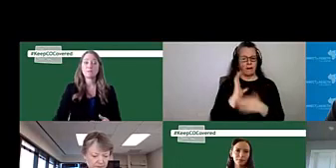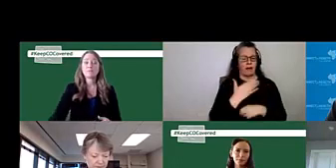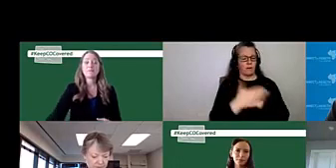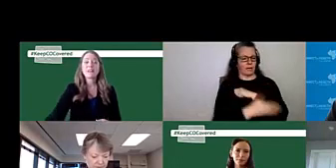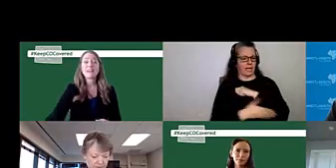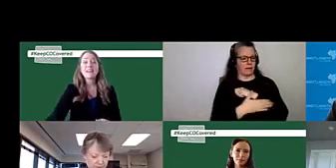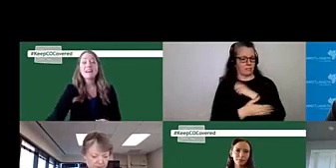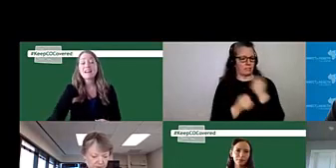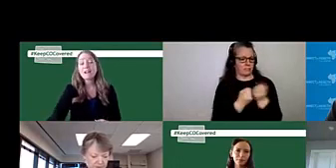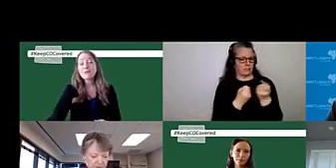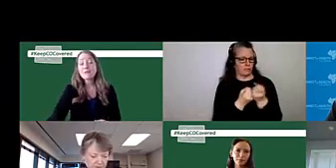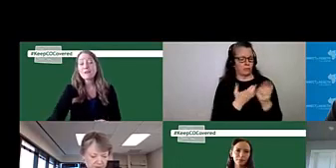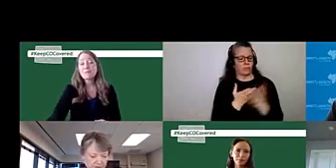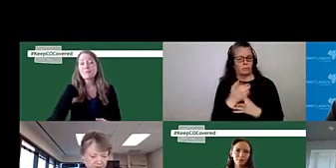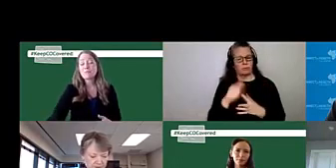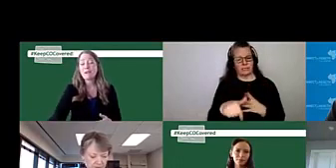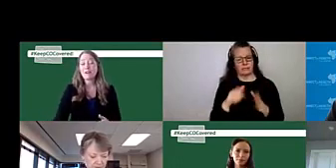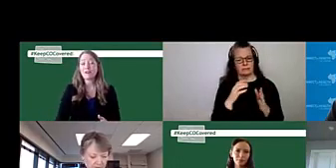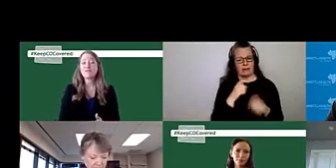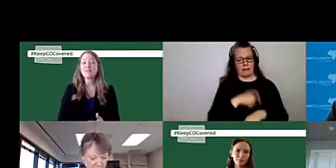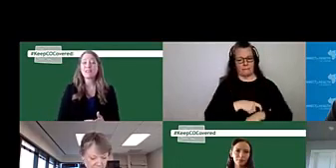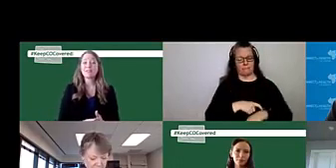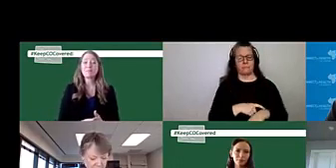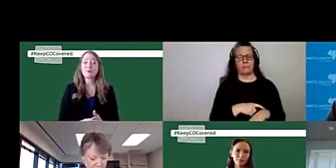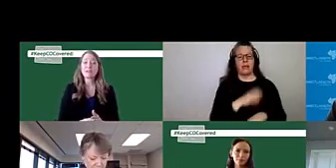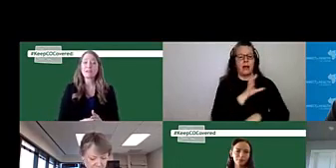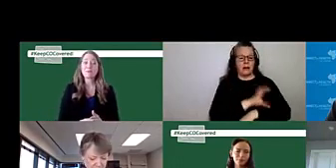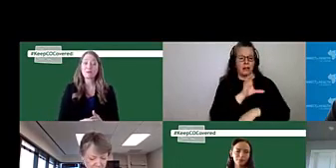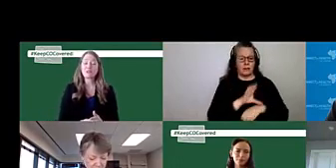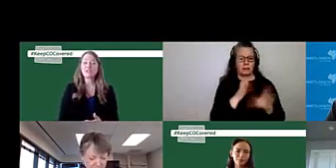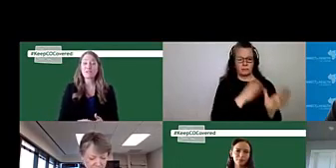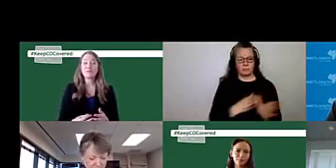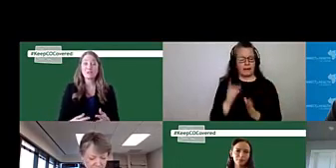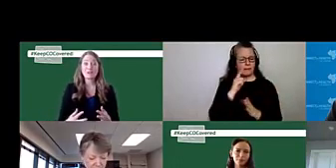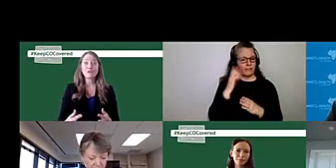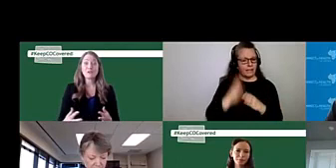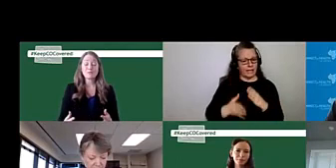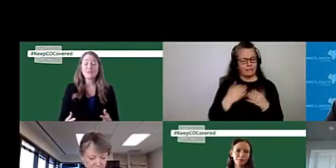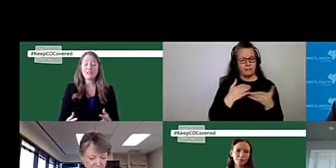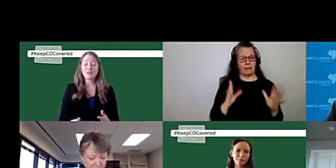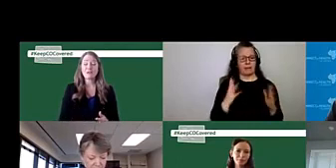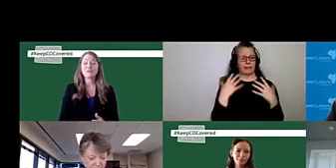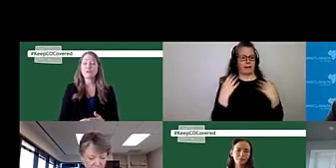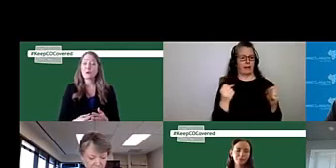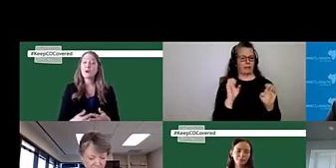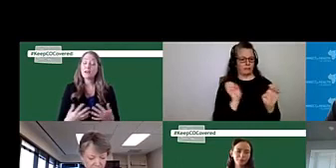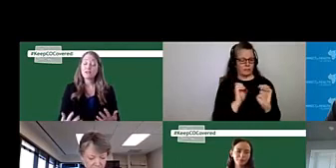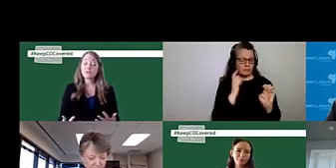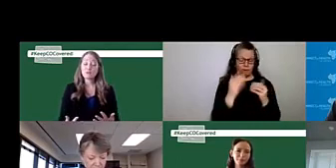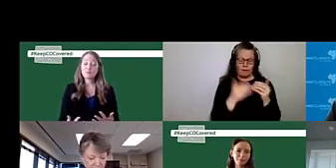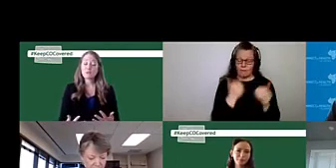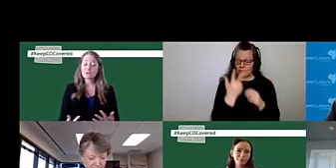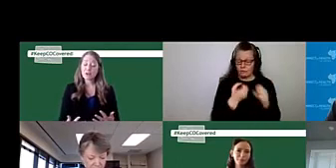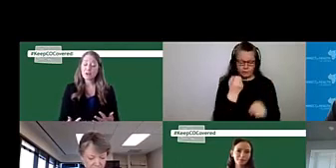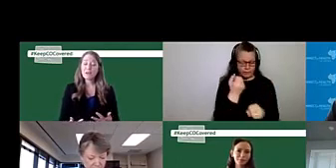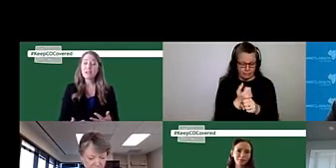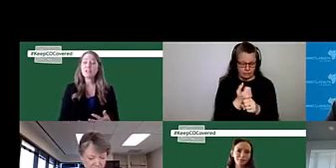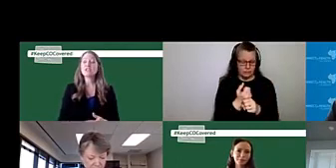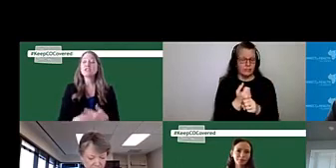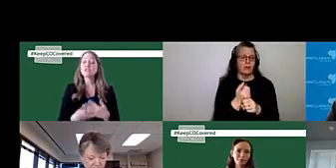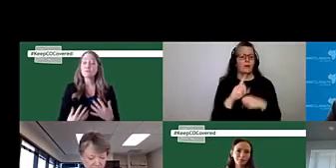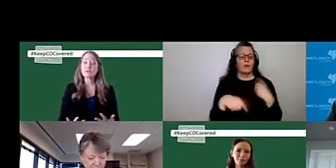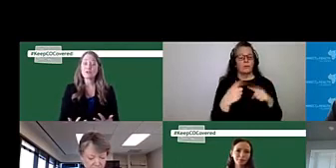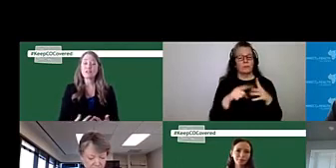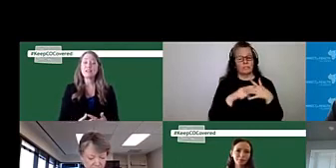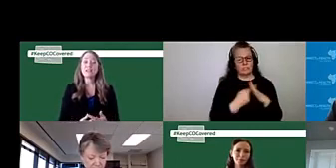chapter. Colorado's been preparing for the end of the public health emergency for nearly 3 years. So as soon as we started